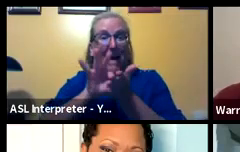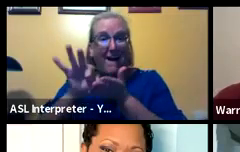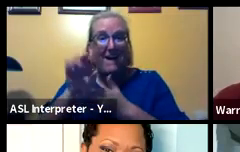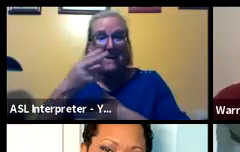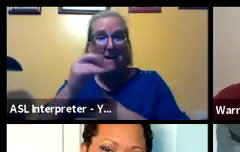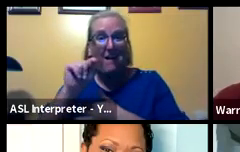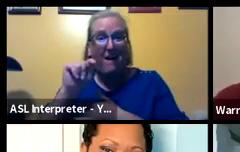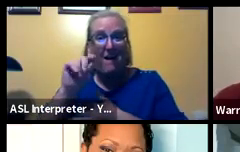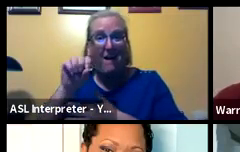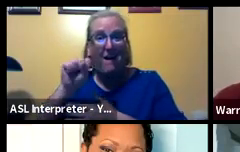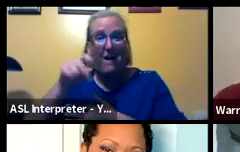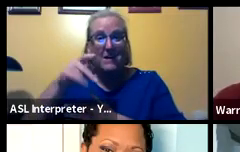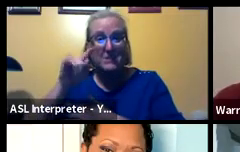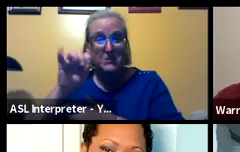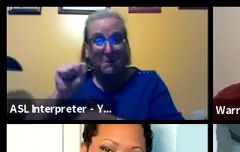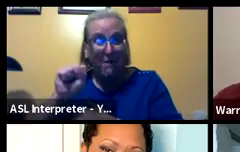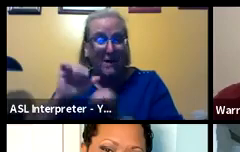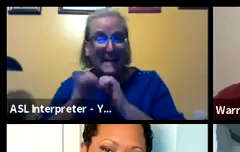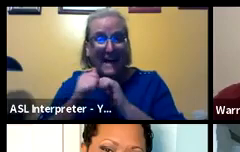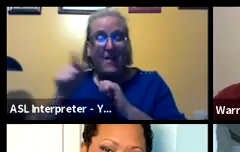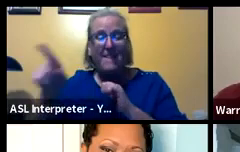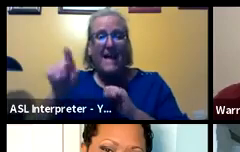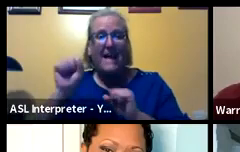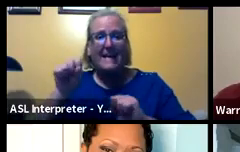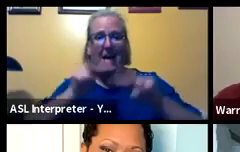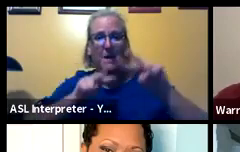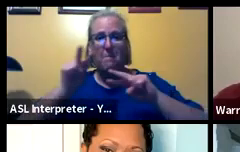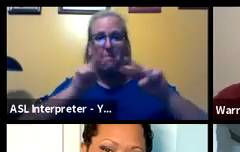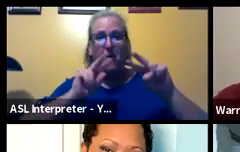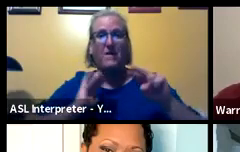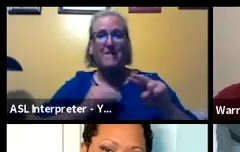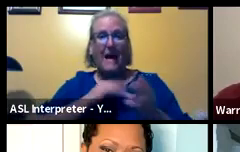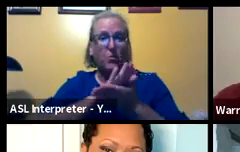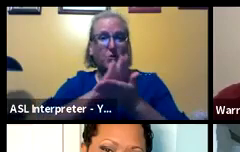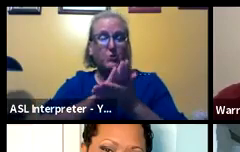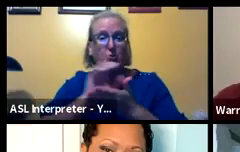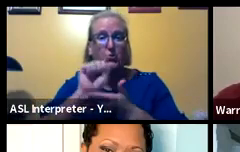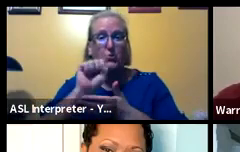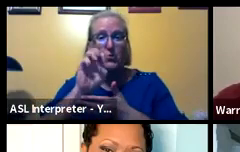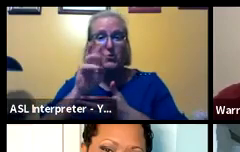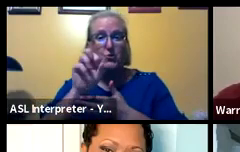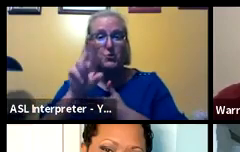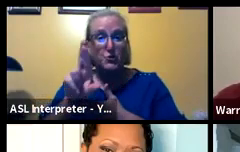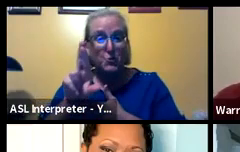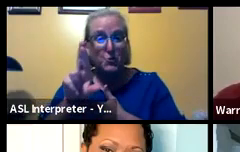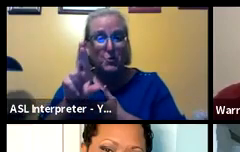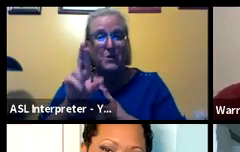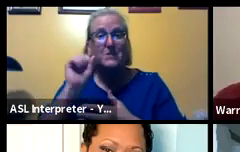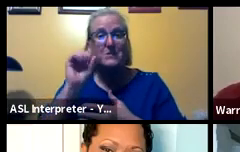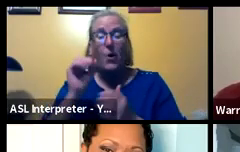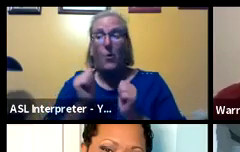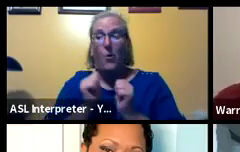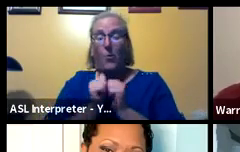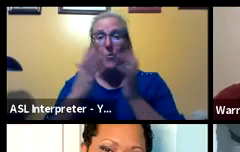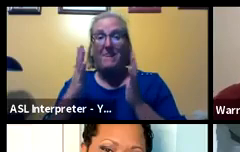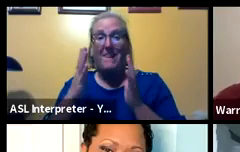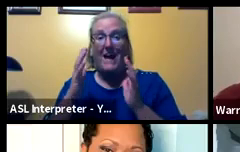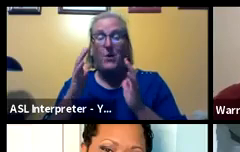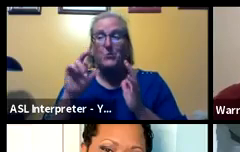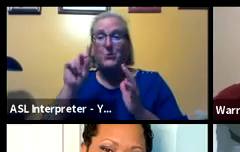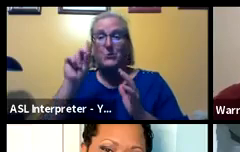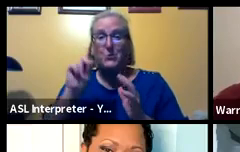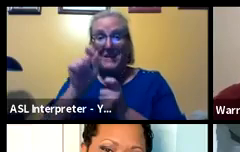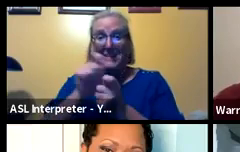by monitoring our school sewers, so that they can actually, without even doing a